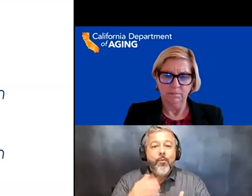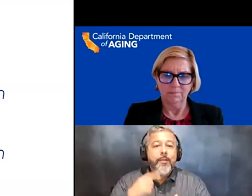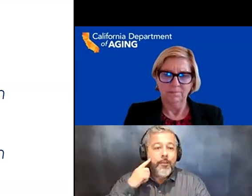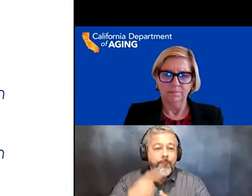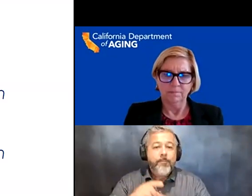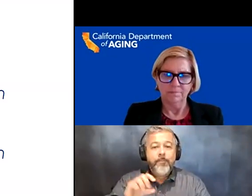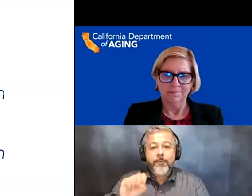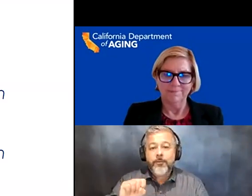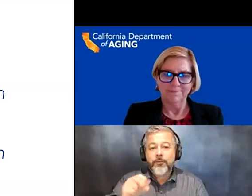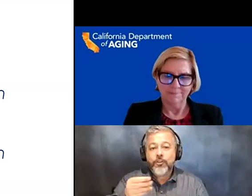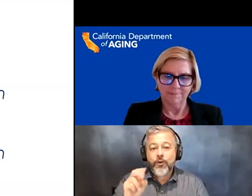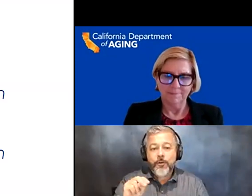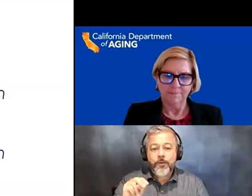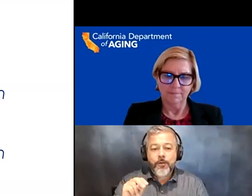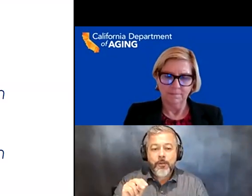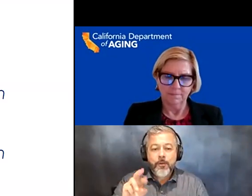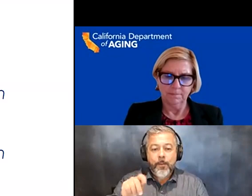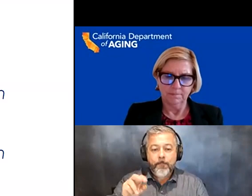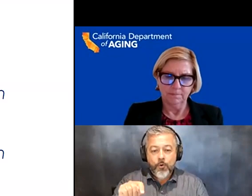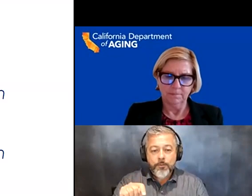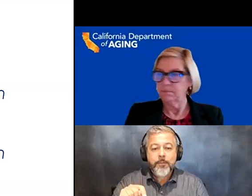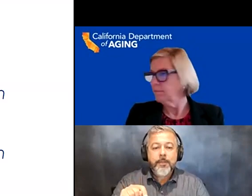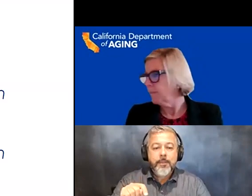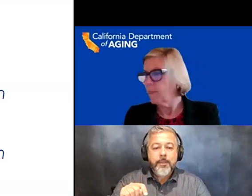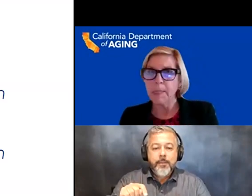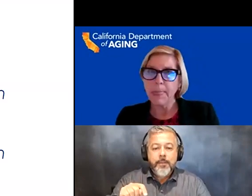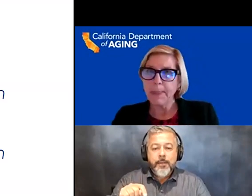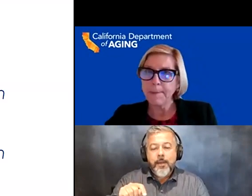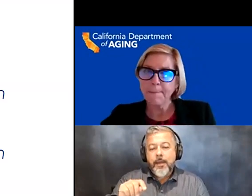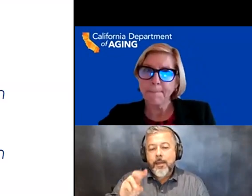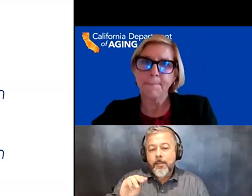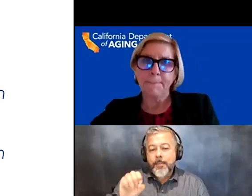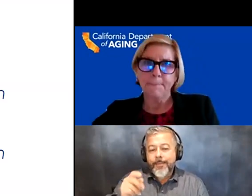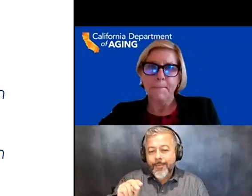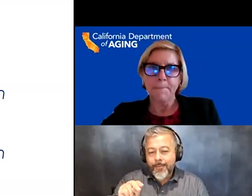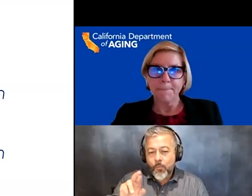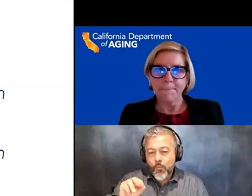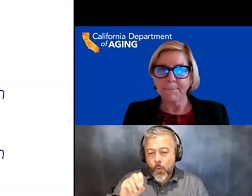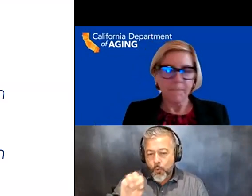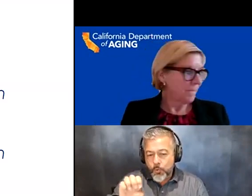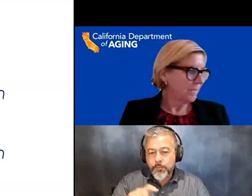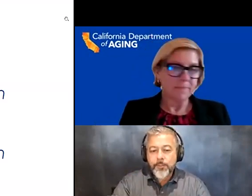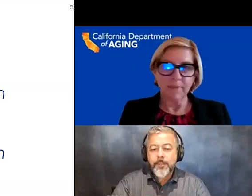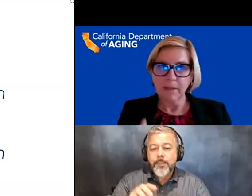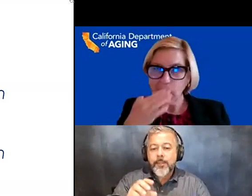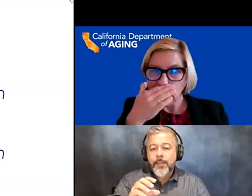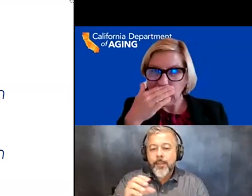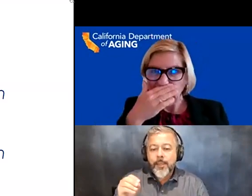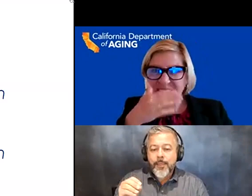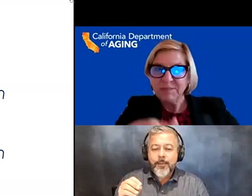Rapport, Megan Rose, Alexis Chettiar, and Ali